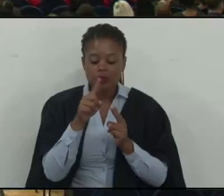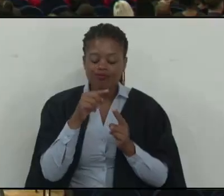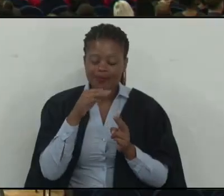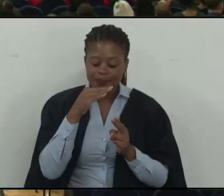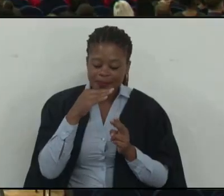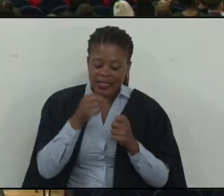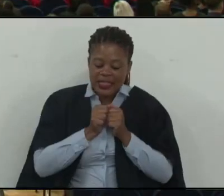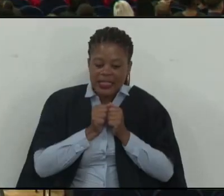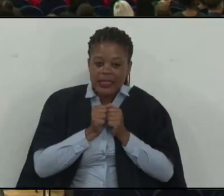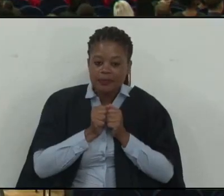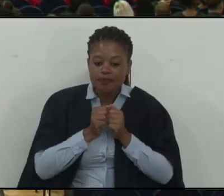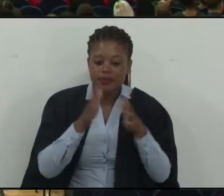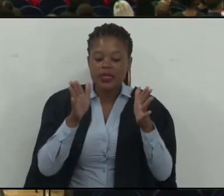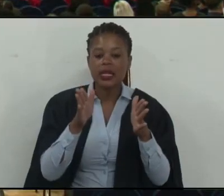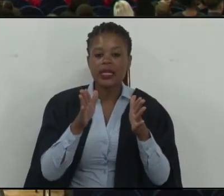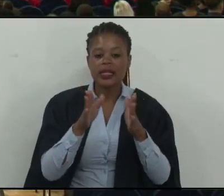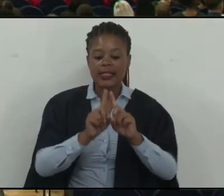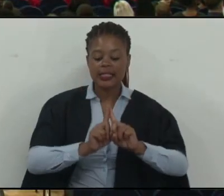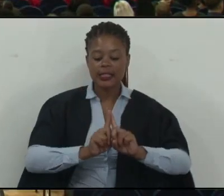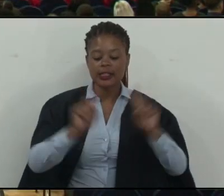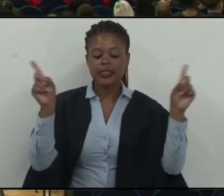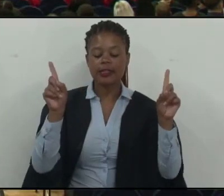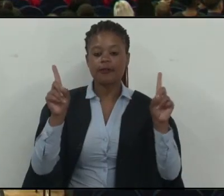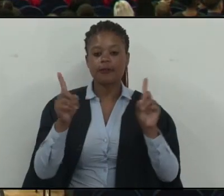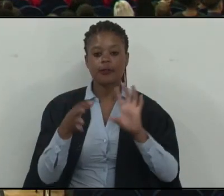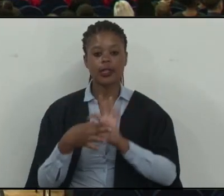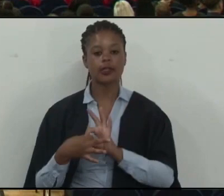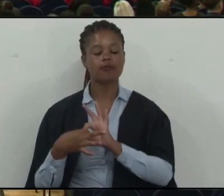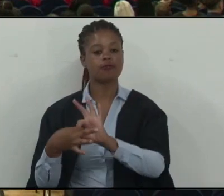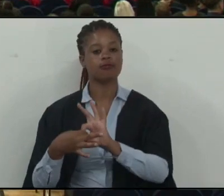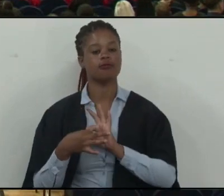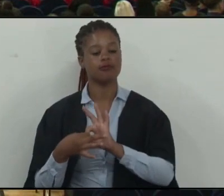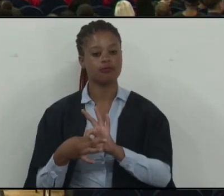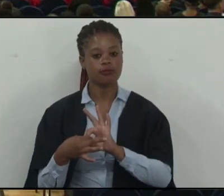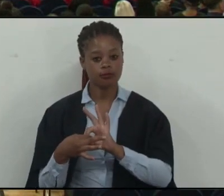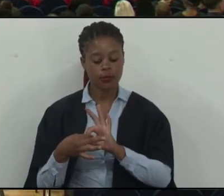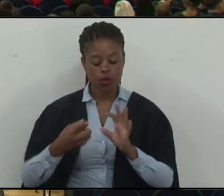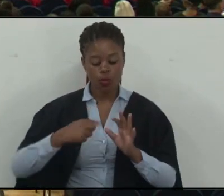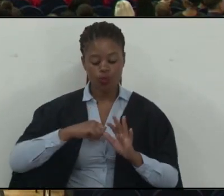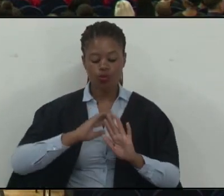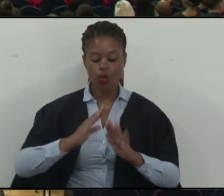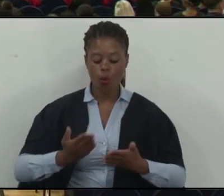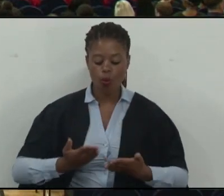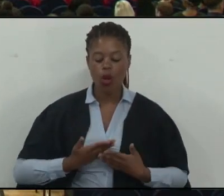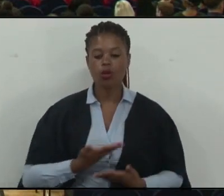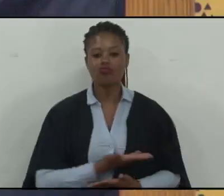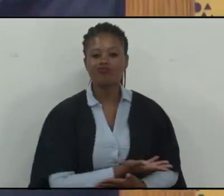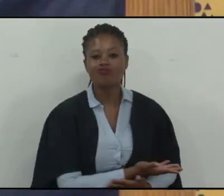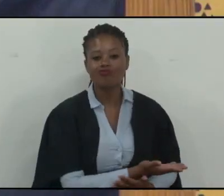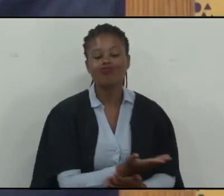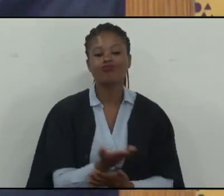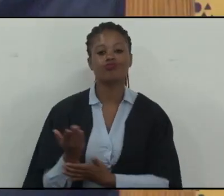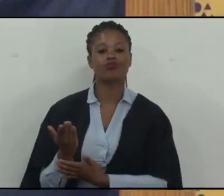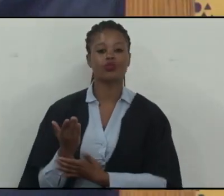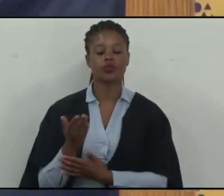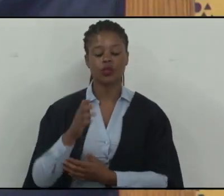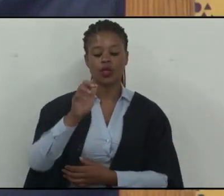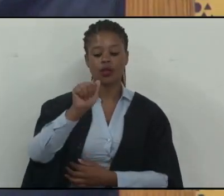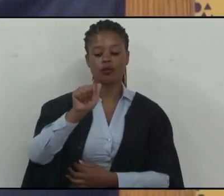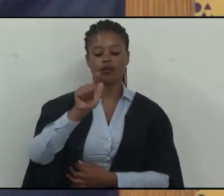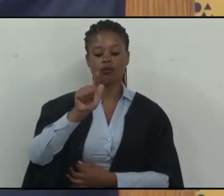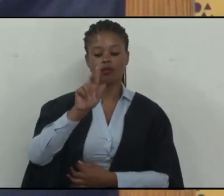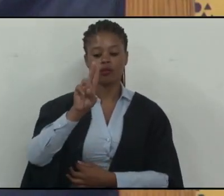beginning of a different type of relationship as we welcome you all as